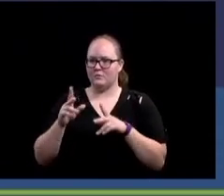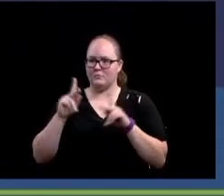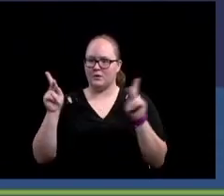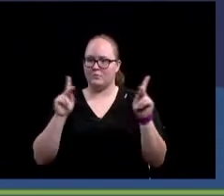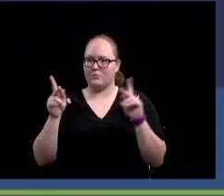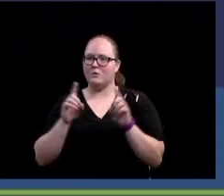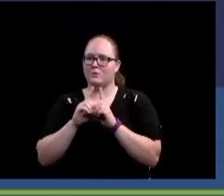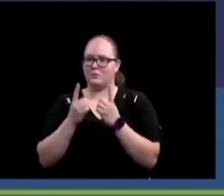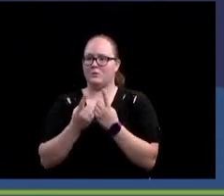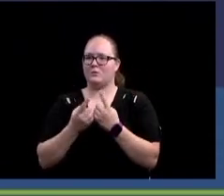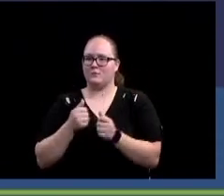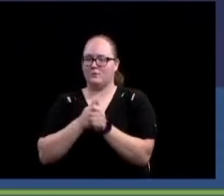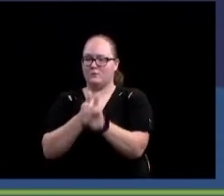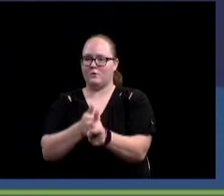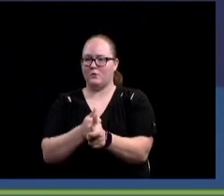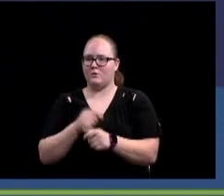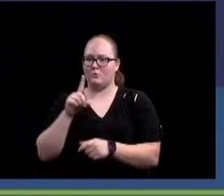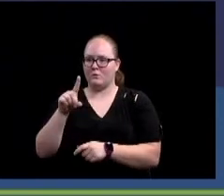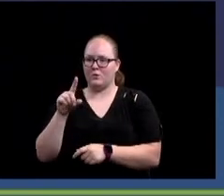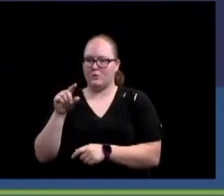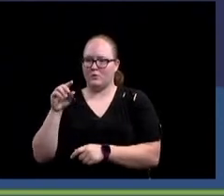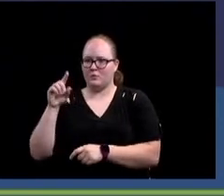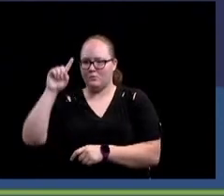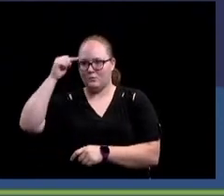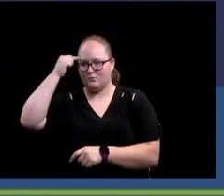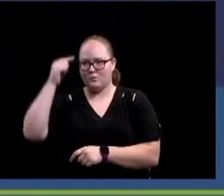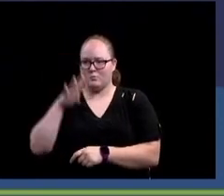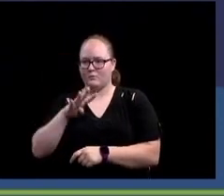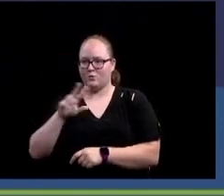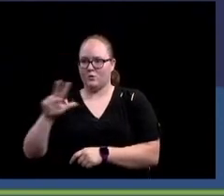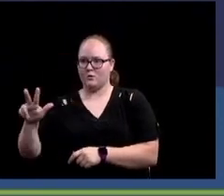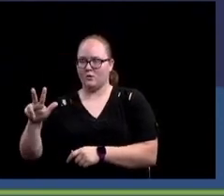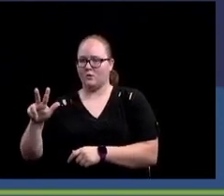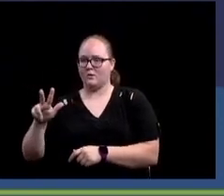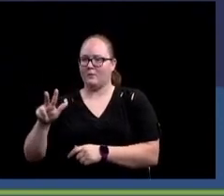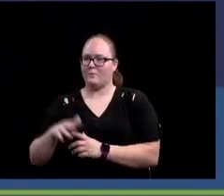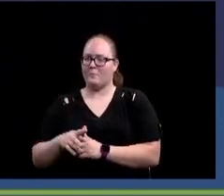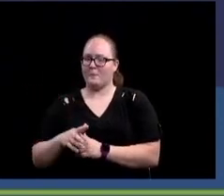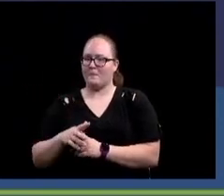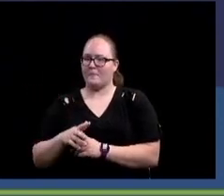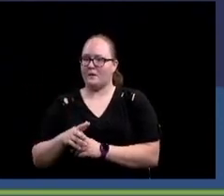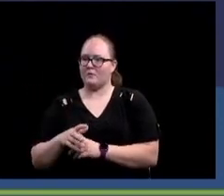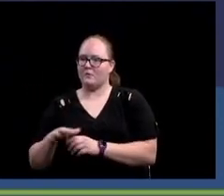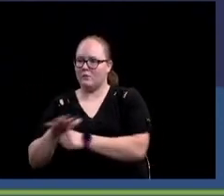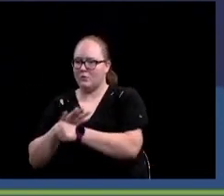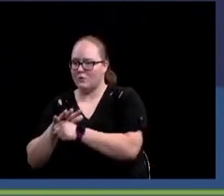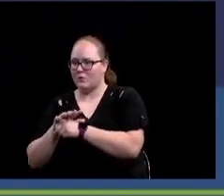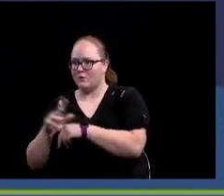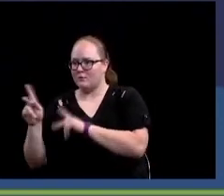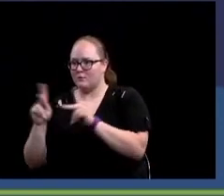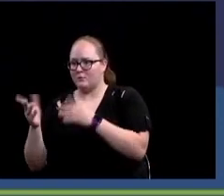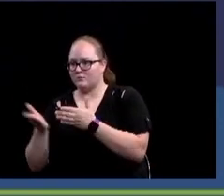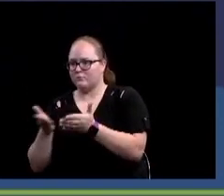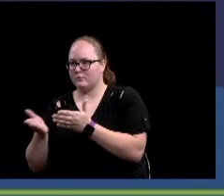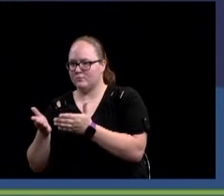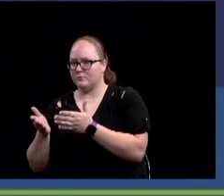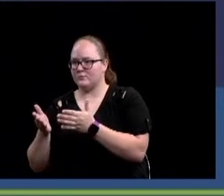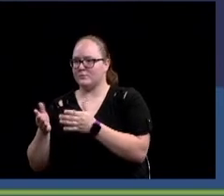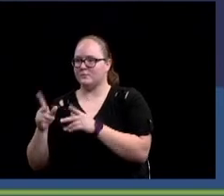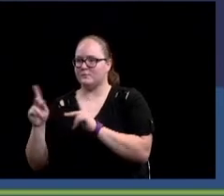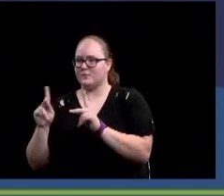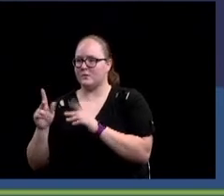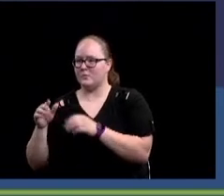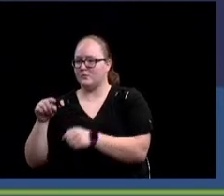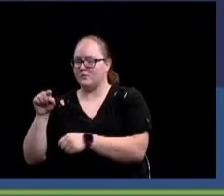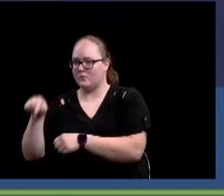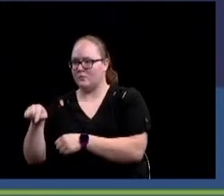also have a local civil service board made of citizens that serve in that capacity as commissioners. They are currently Enid Wade,